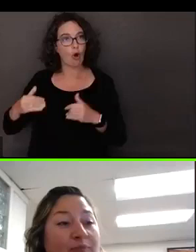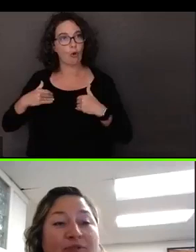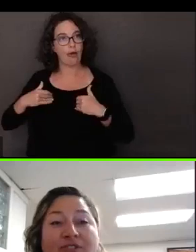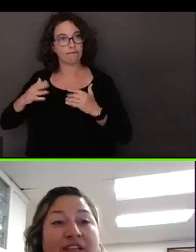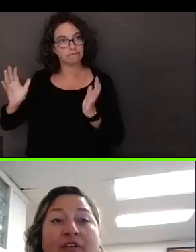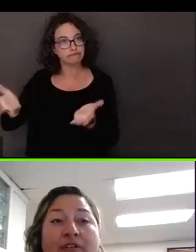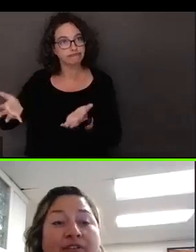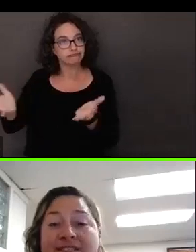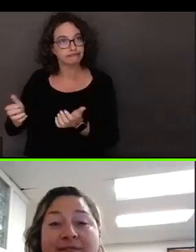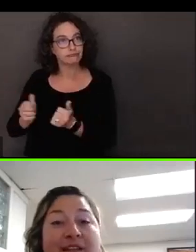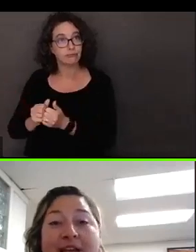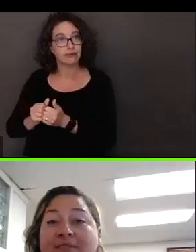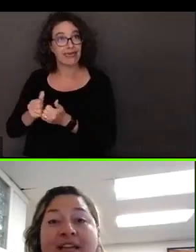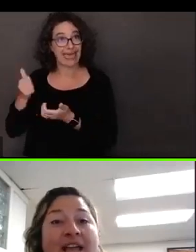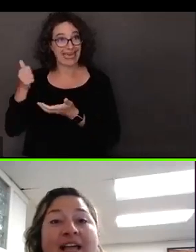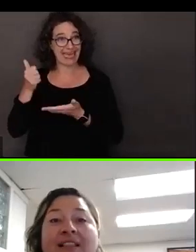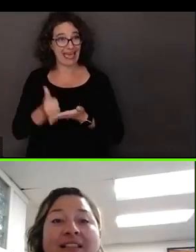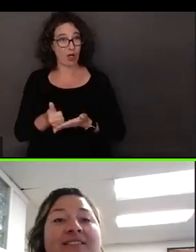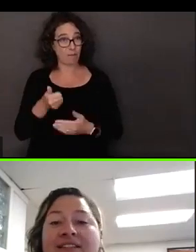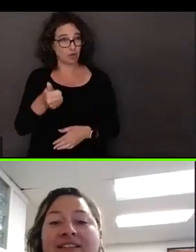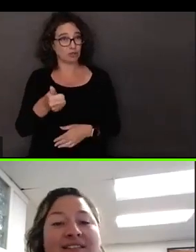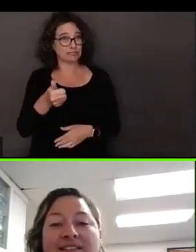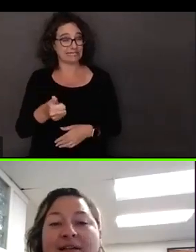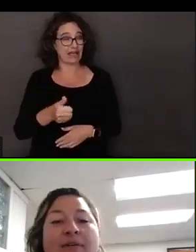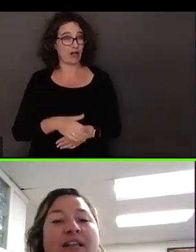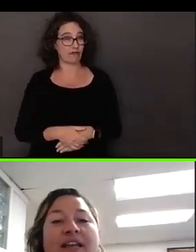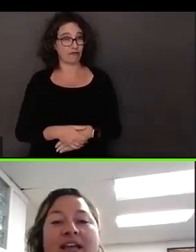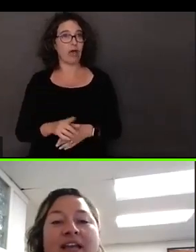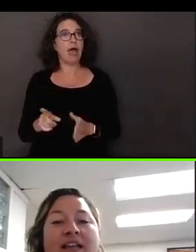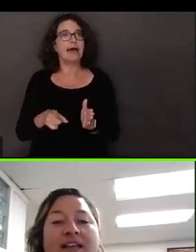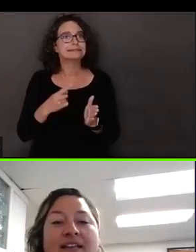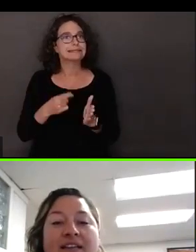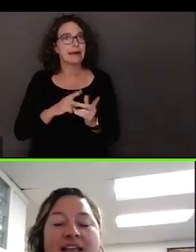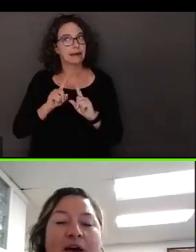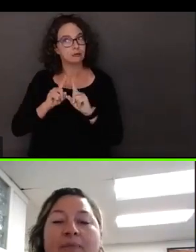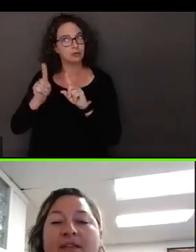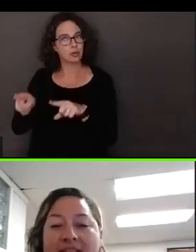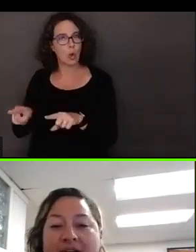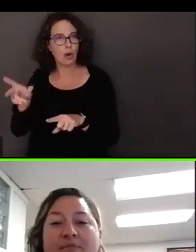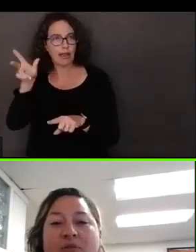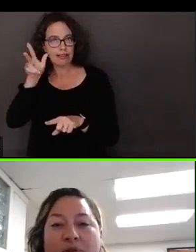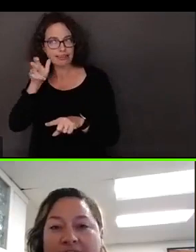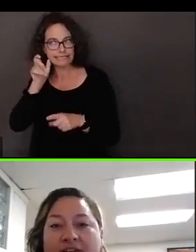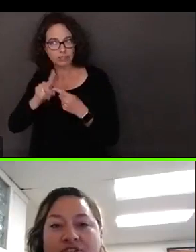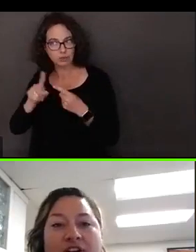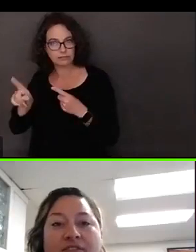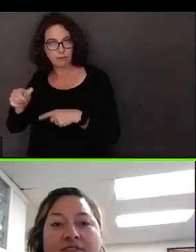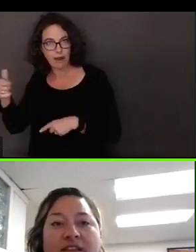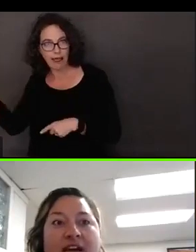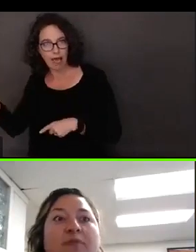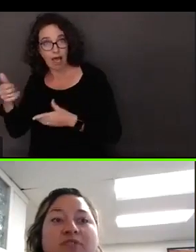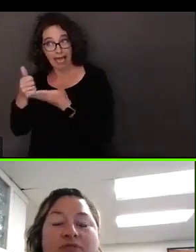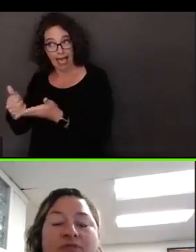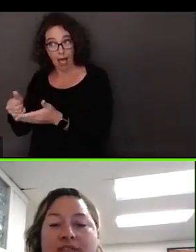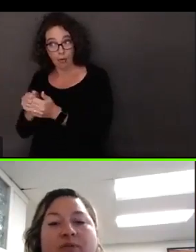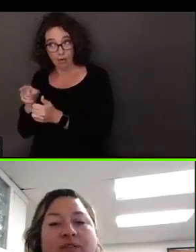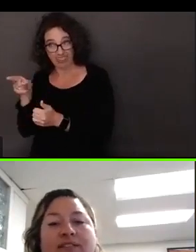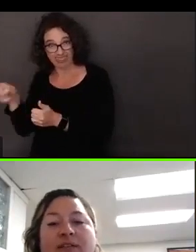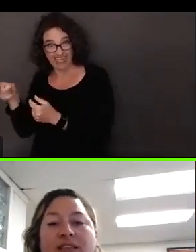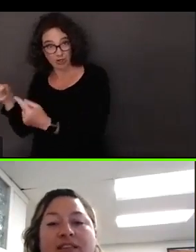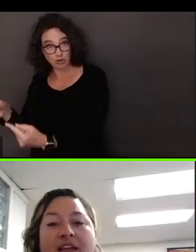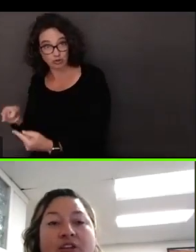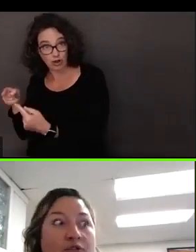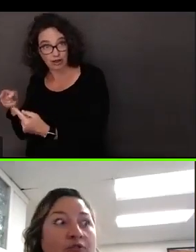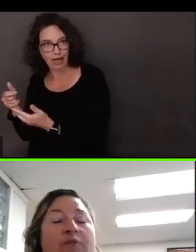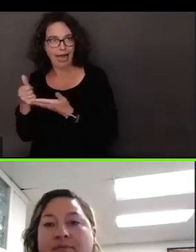them, help yourself. Because sometimes listening to somebody and helping them with their struggles helps you deal